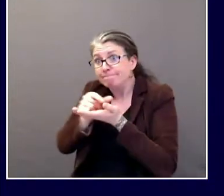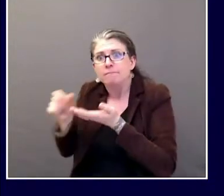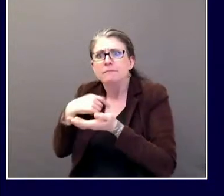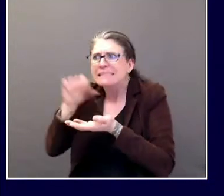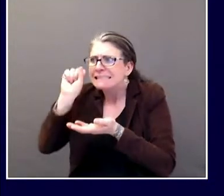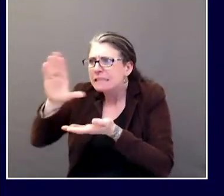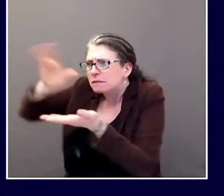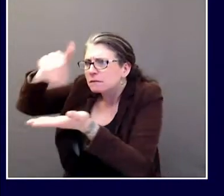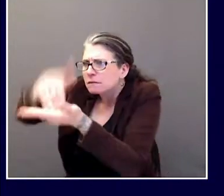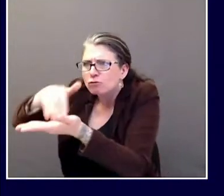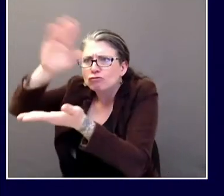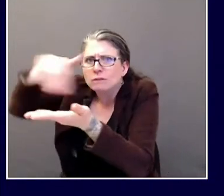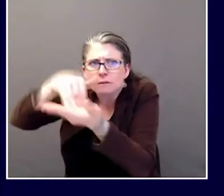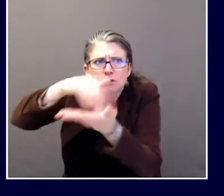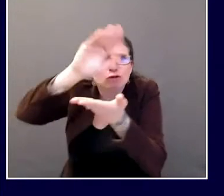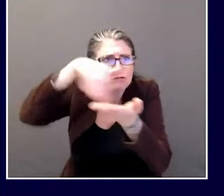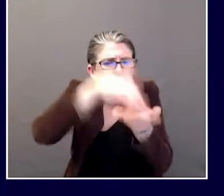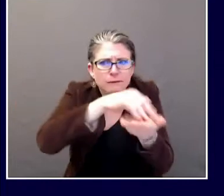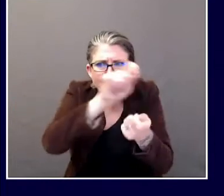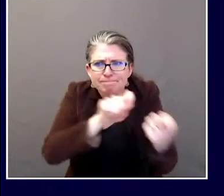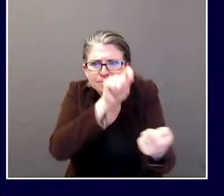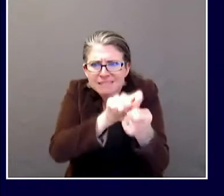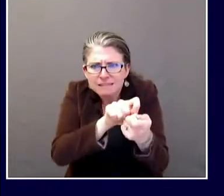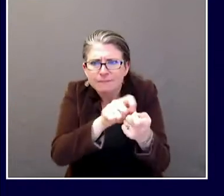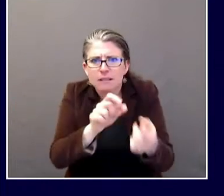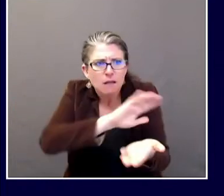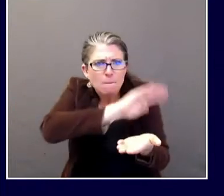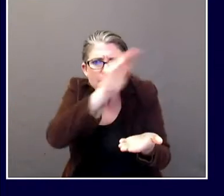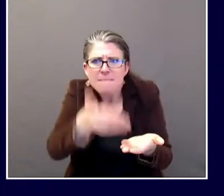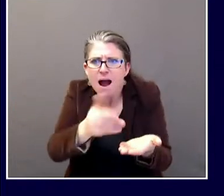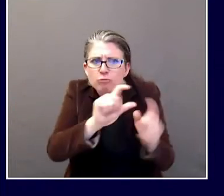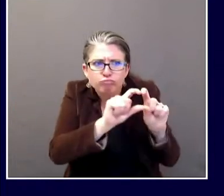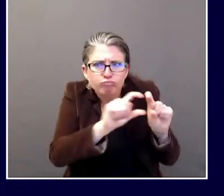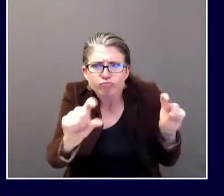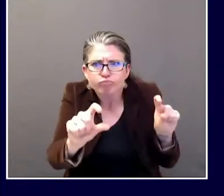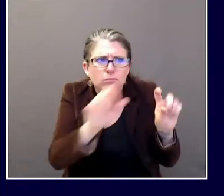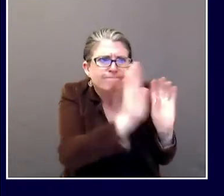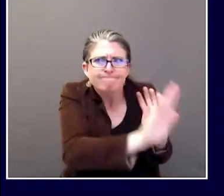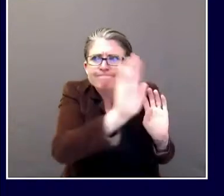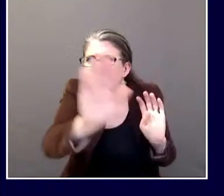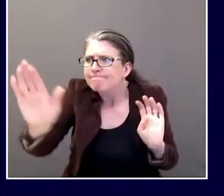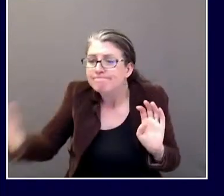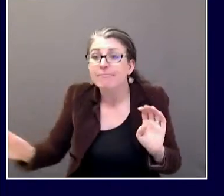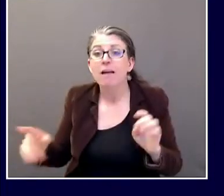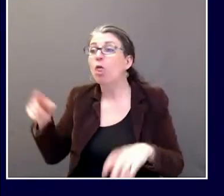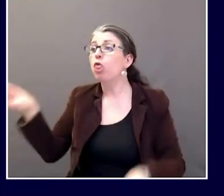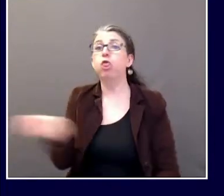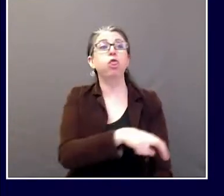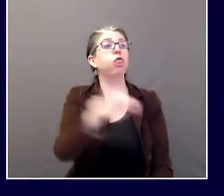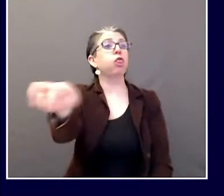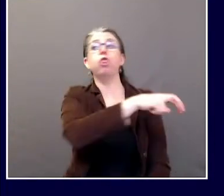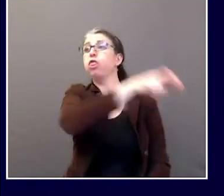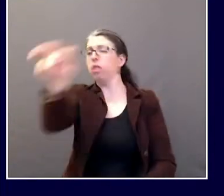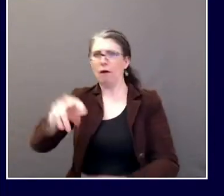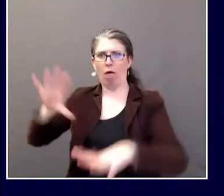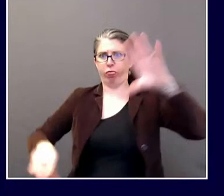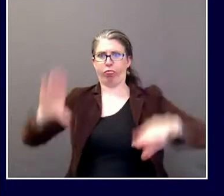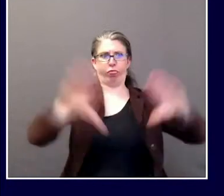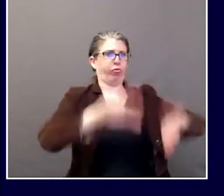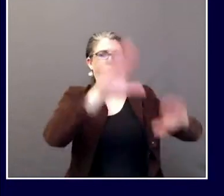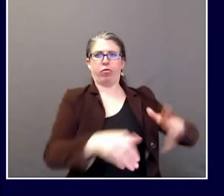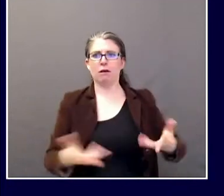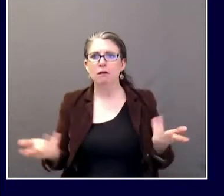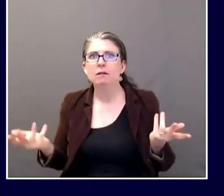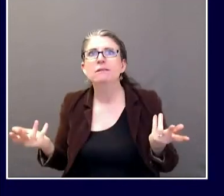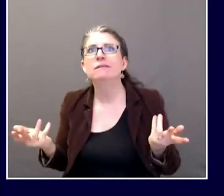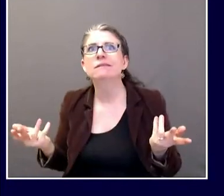get why they're doing that. I'm delighted that so many folks want to be vaccinated. I don't have a specific recommendation on the propriety